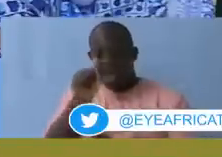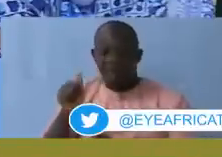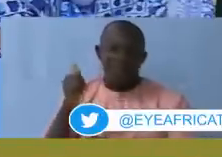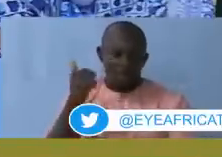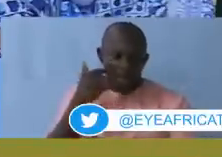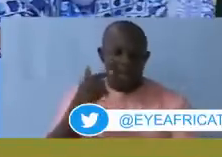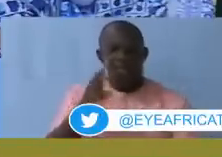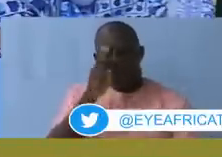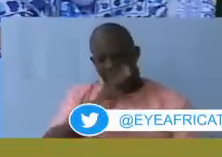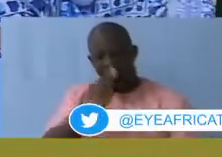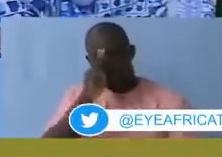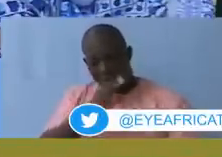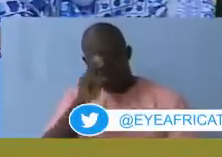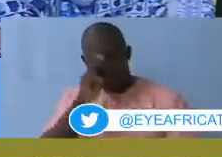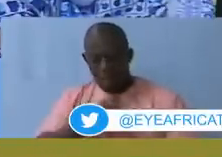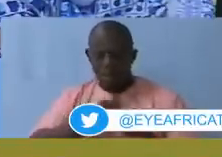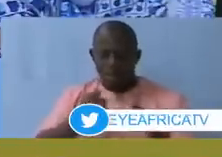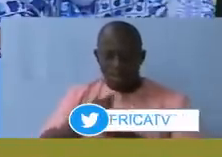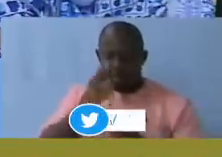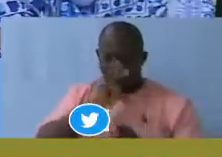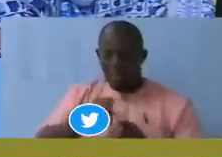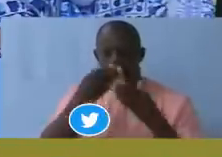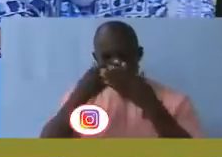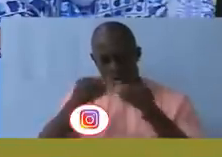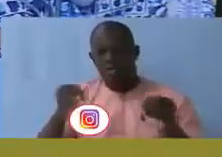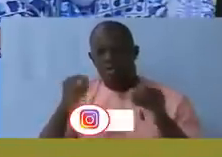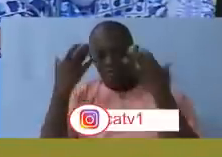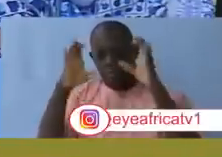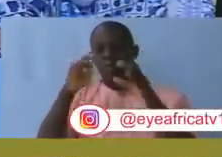how best you could put that in it.